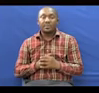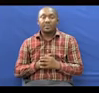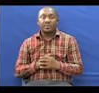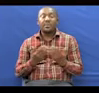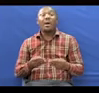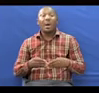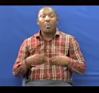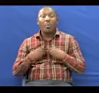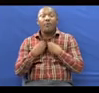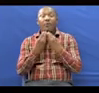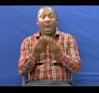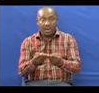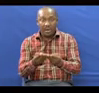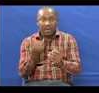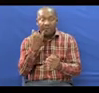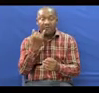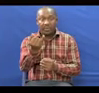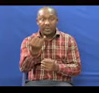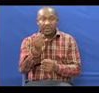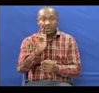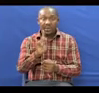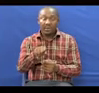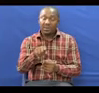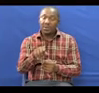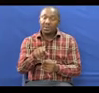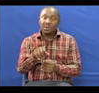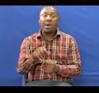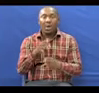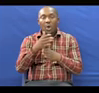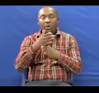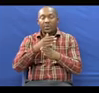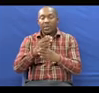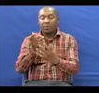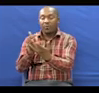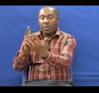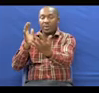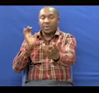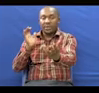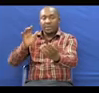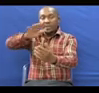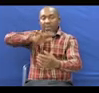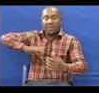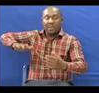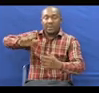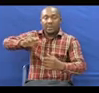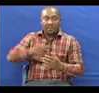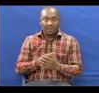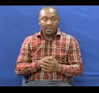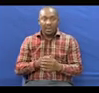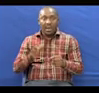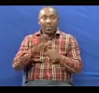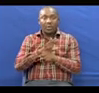the studying of human populations provide information that is concerning with the populations